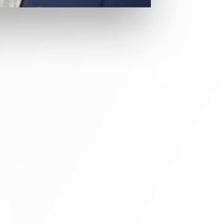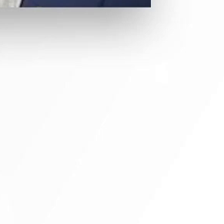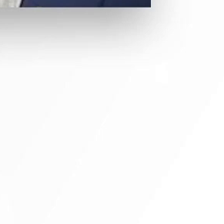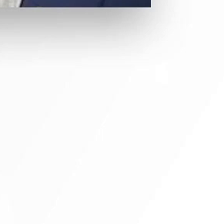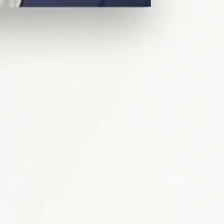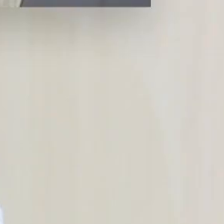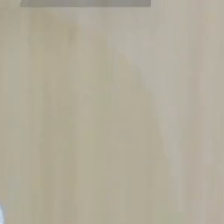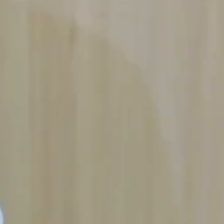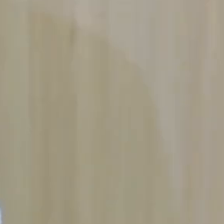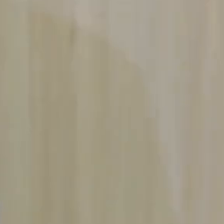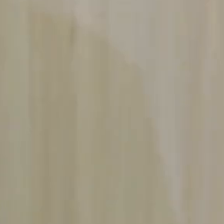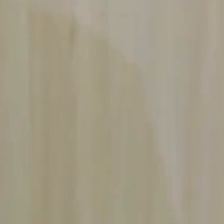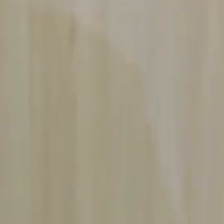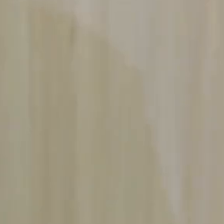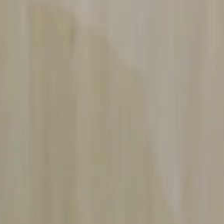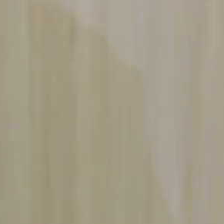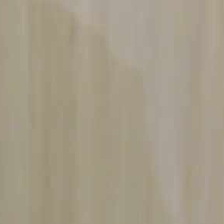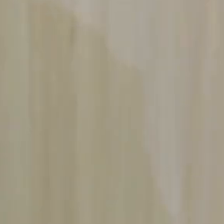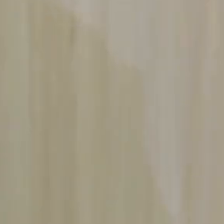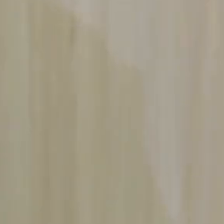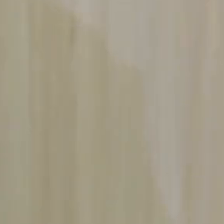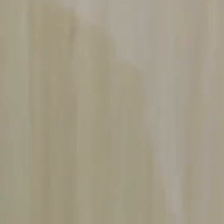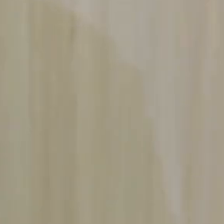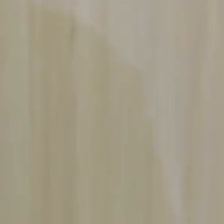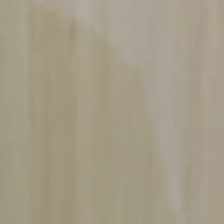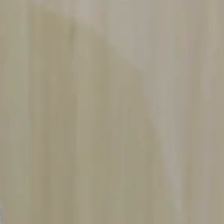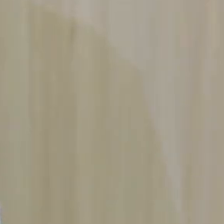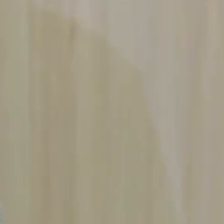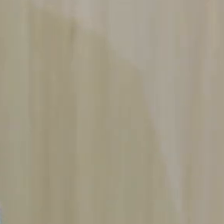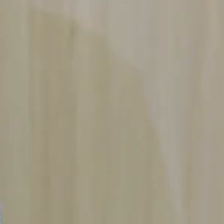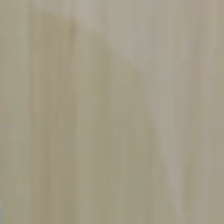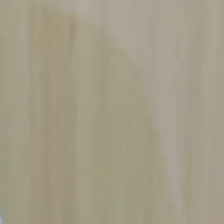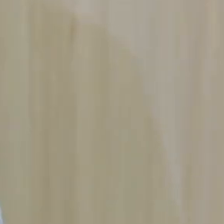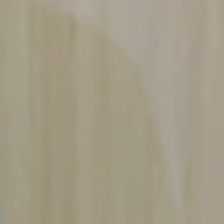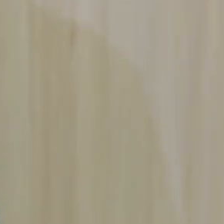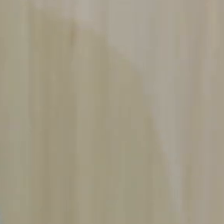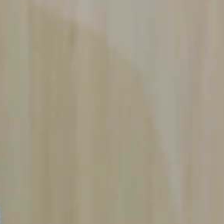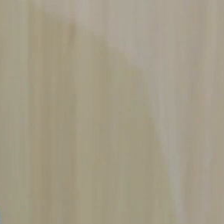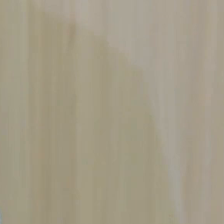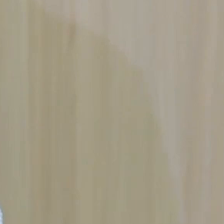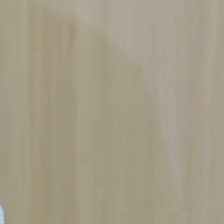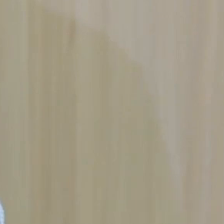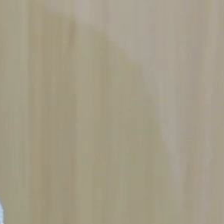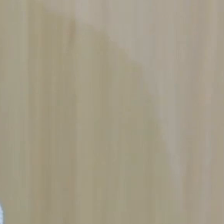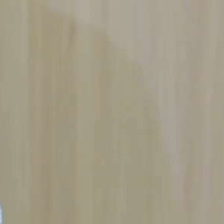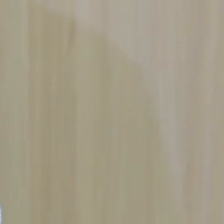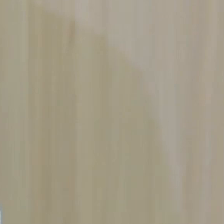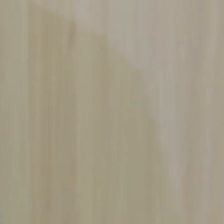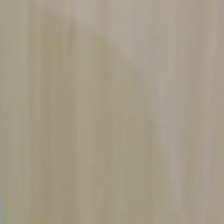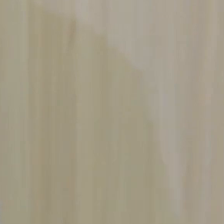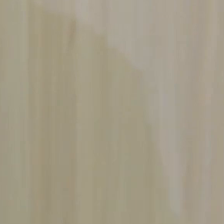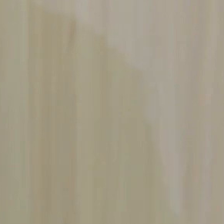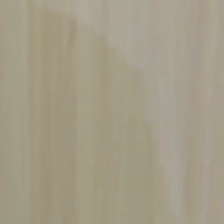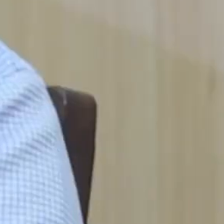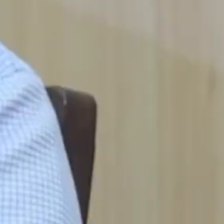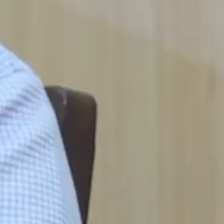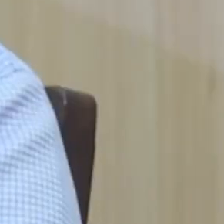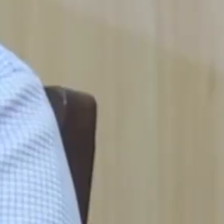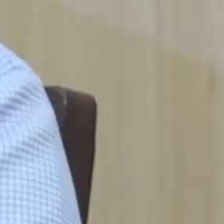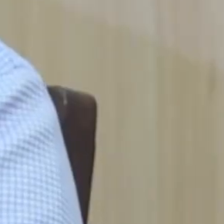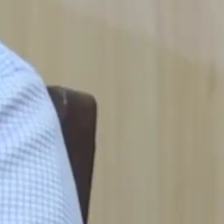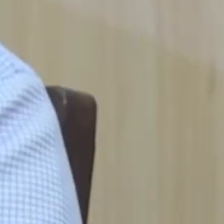a statesman. Drilon issued an appeal to Zubiri. Mabait siya si Migs, but he must draw the line.